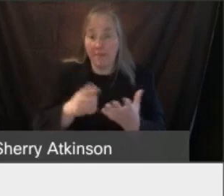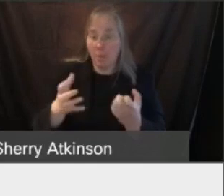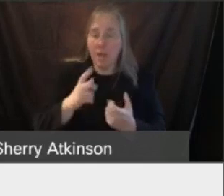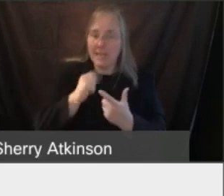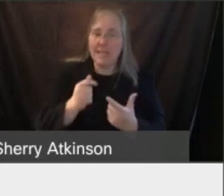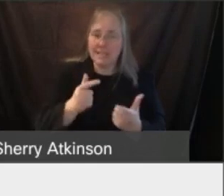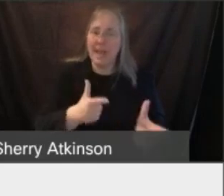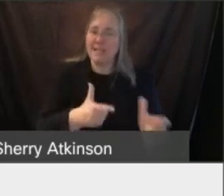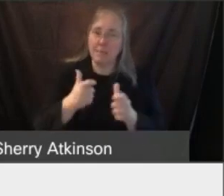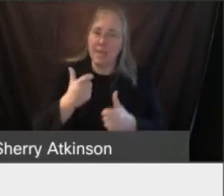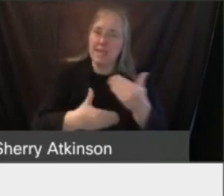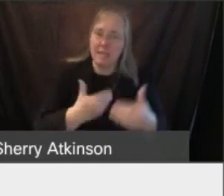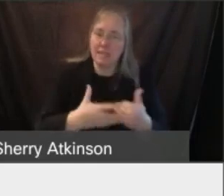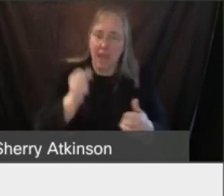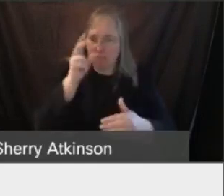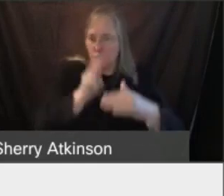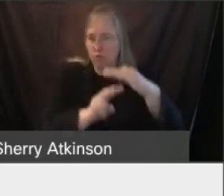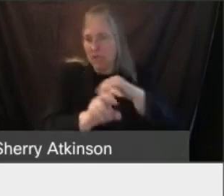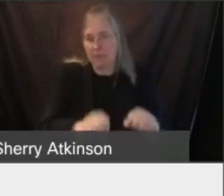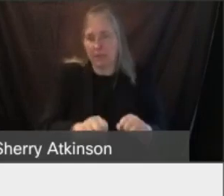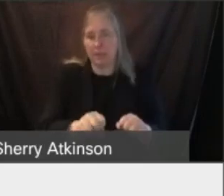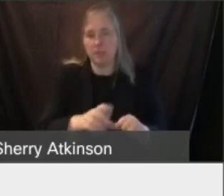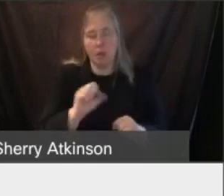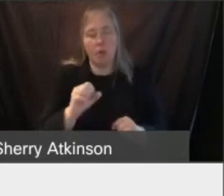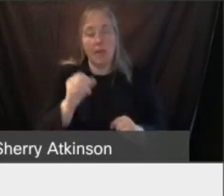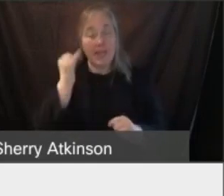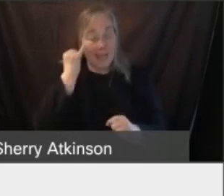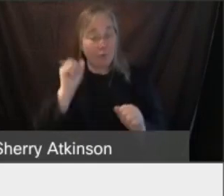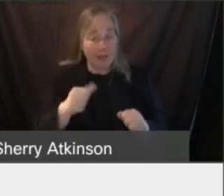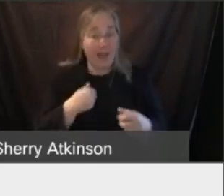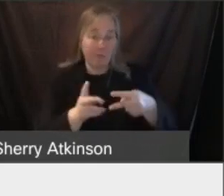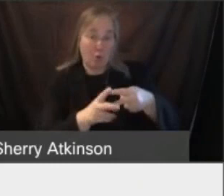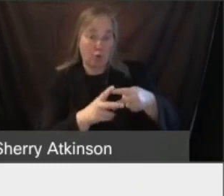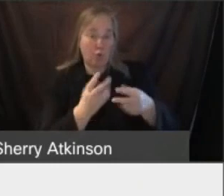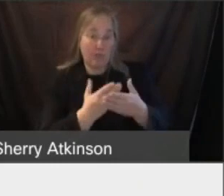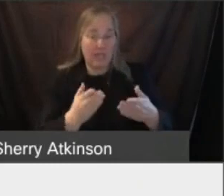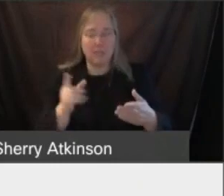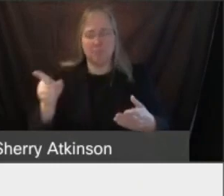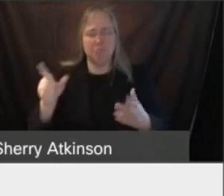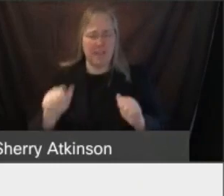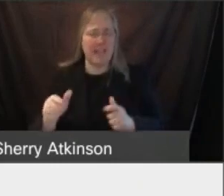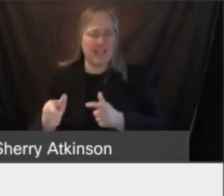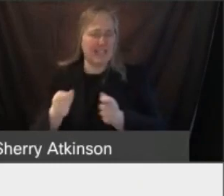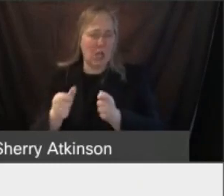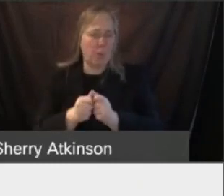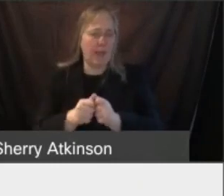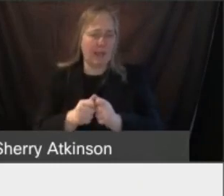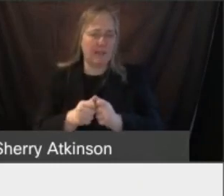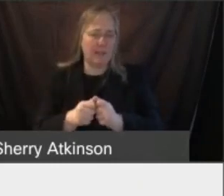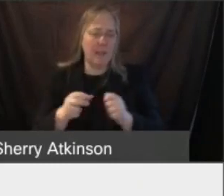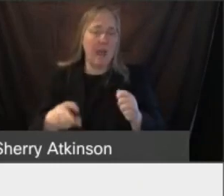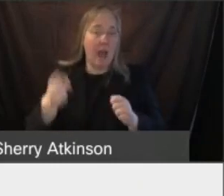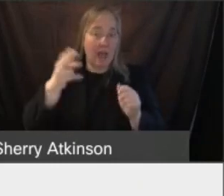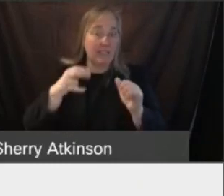expediency and predictability. And I think if you can have those two things, they can deal with the high